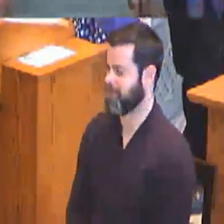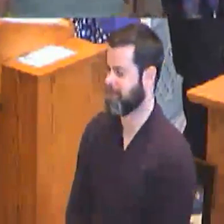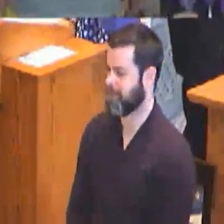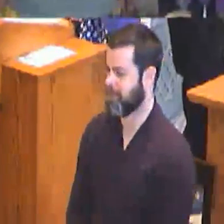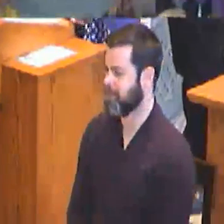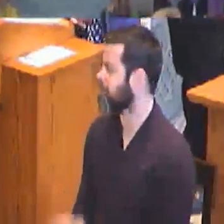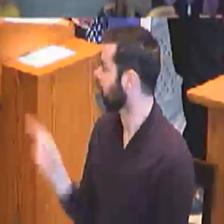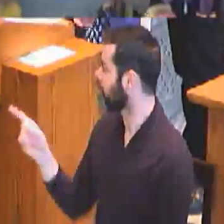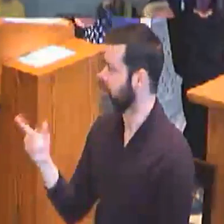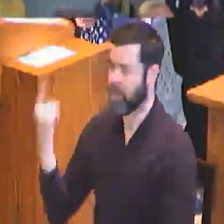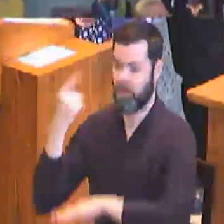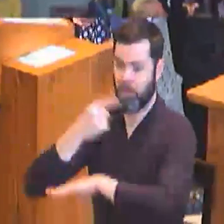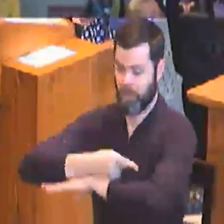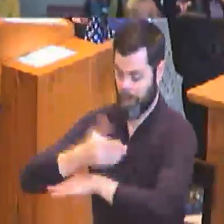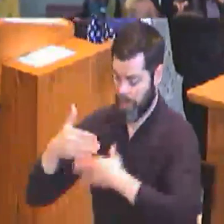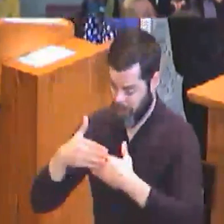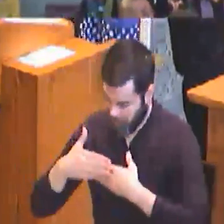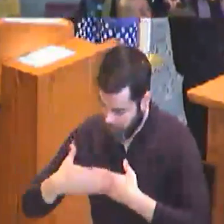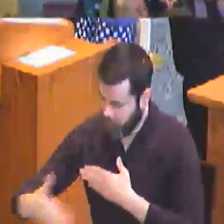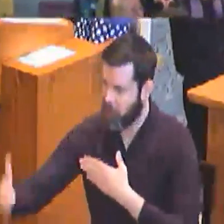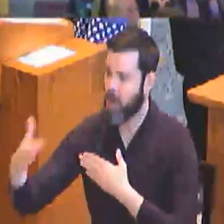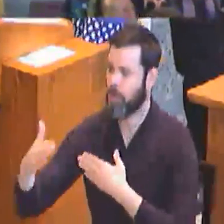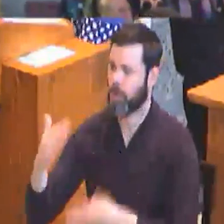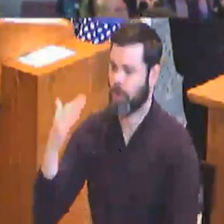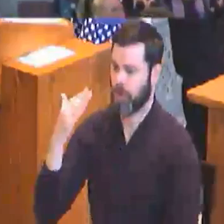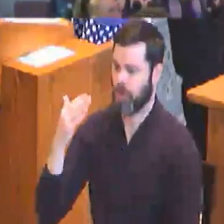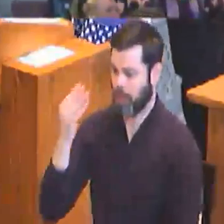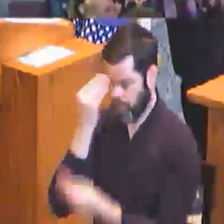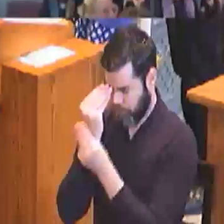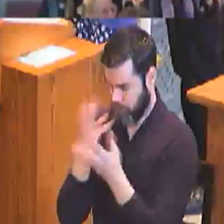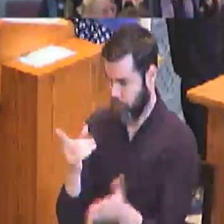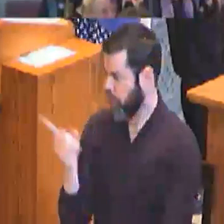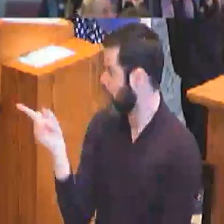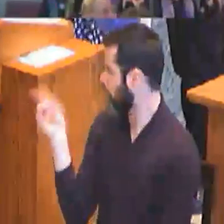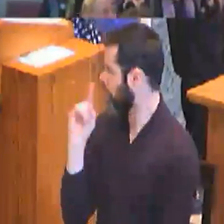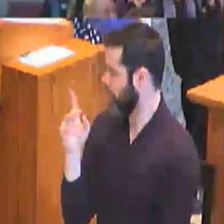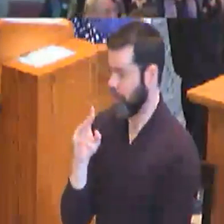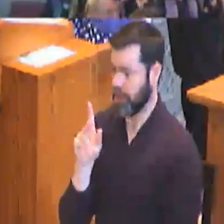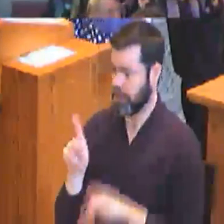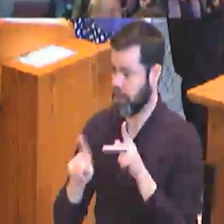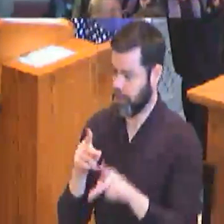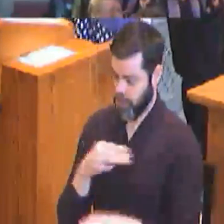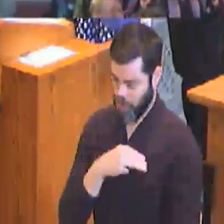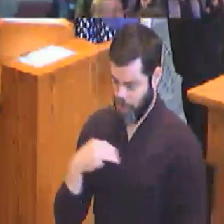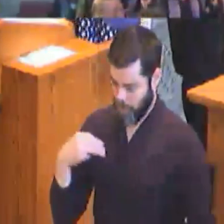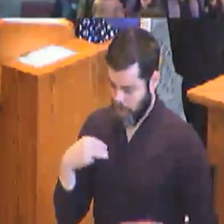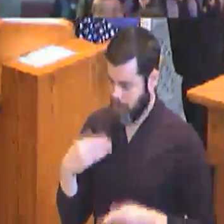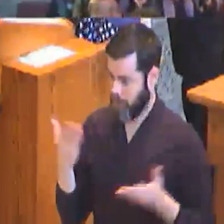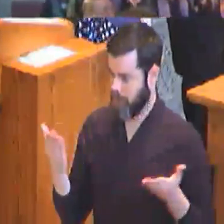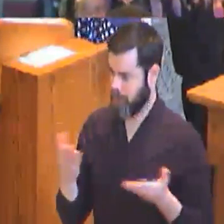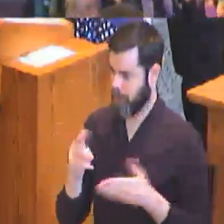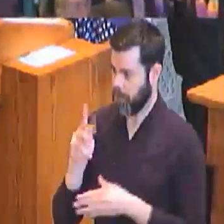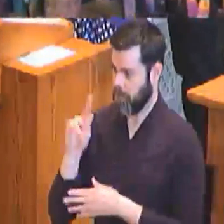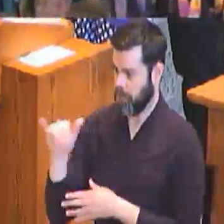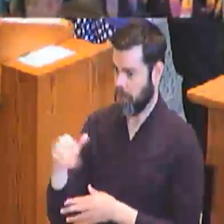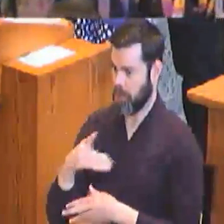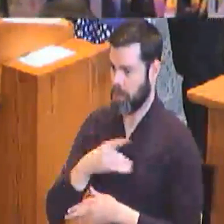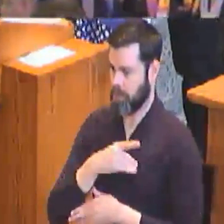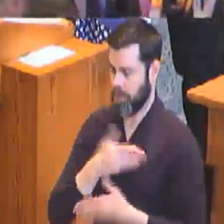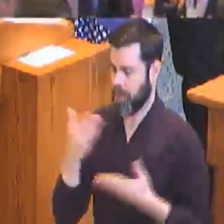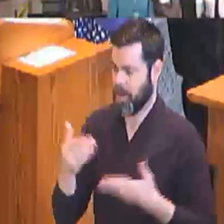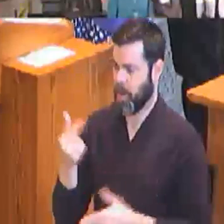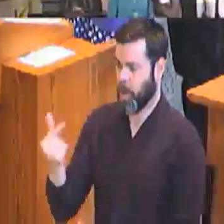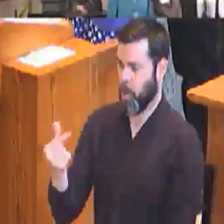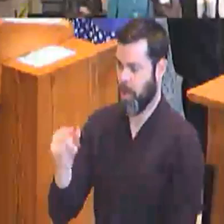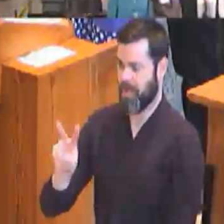From this day forward, let it be known that these individuals have become members of Unity Minneapolis here in Golden